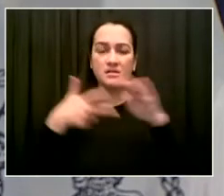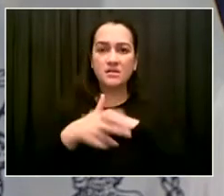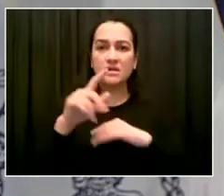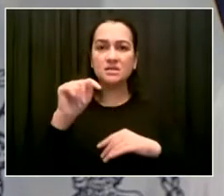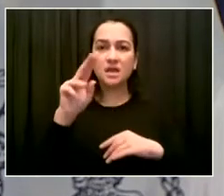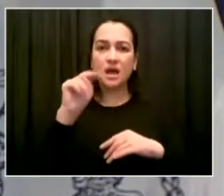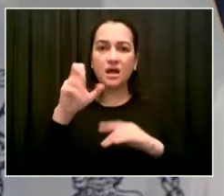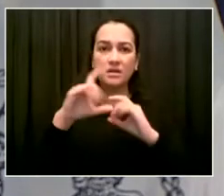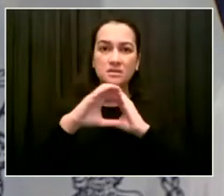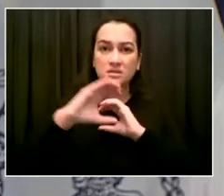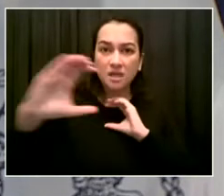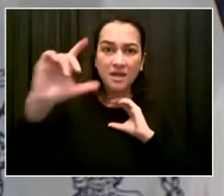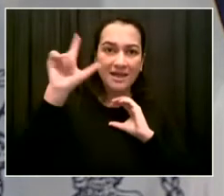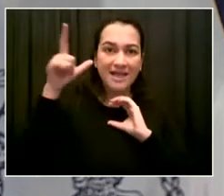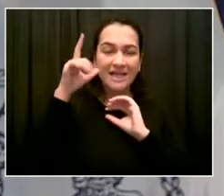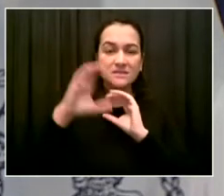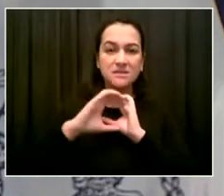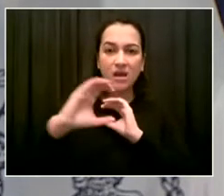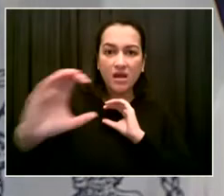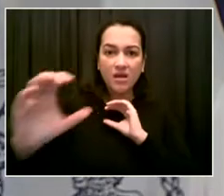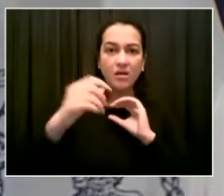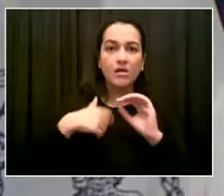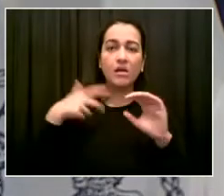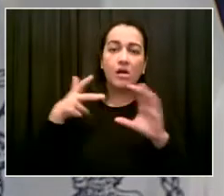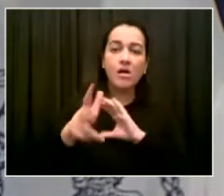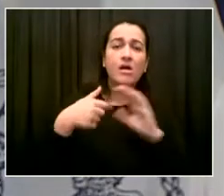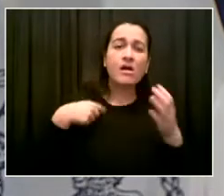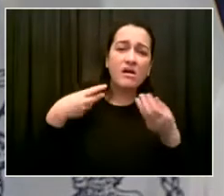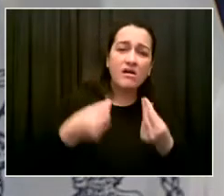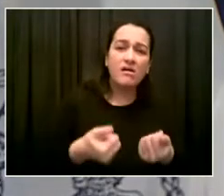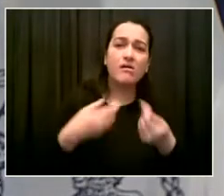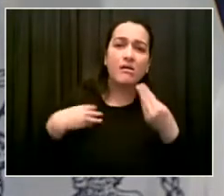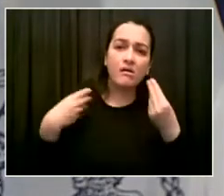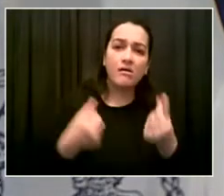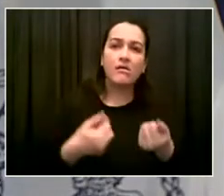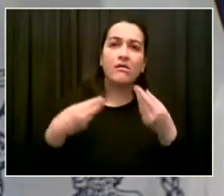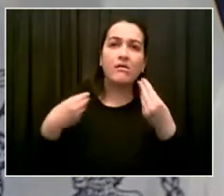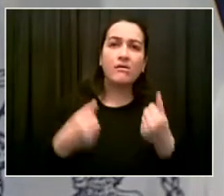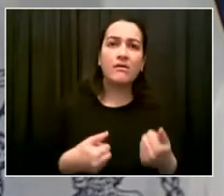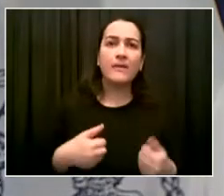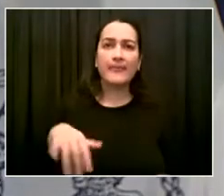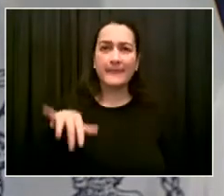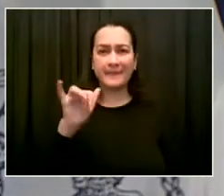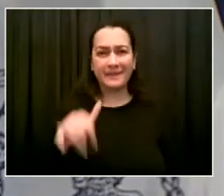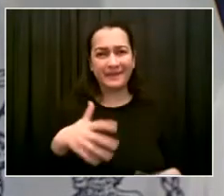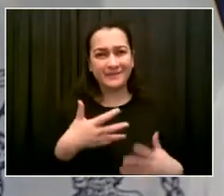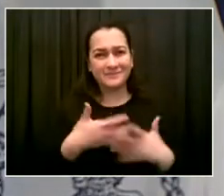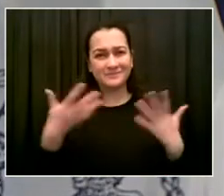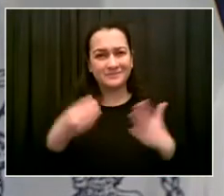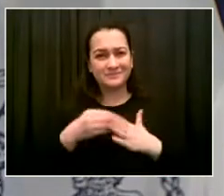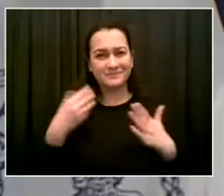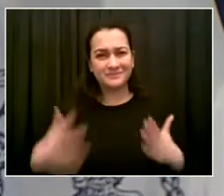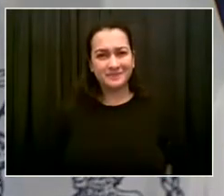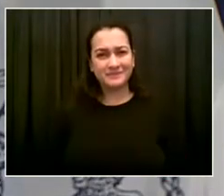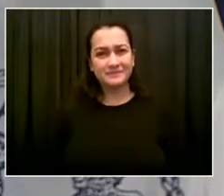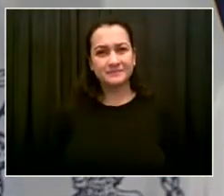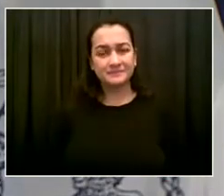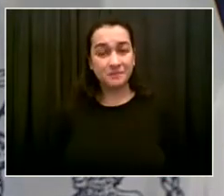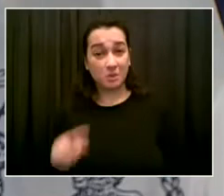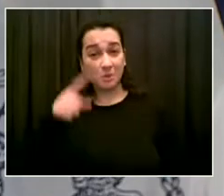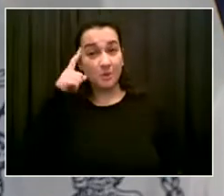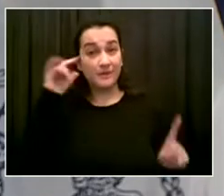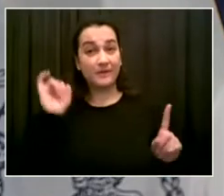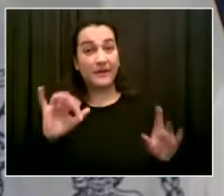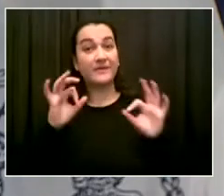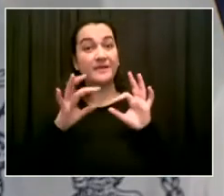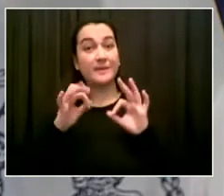suburbs should have on this New York City congestion tax? Look, we have to listen to everyone, and a lot of times when you get that